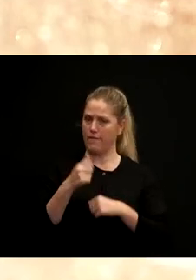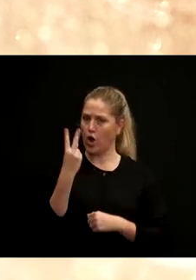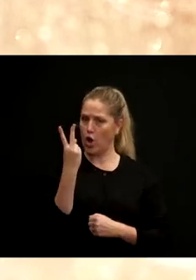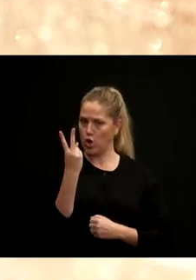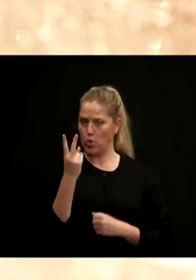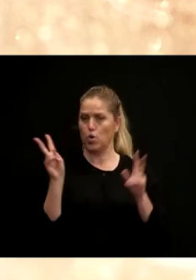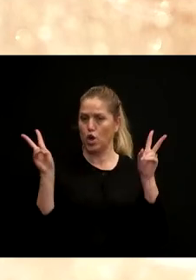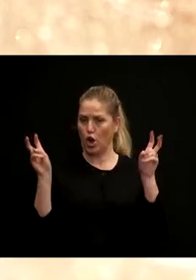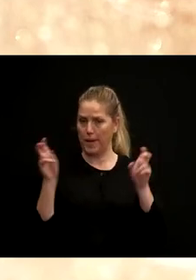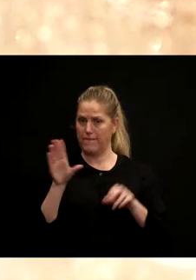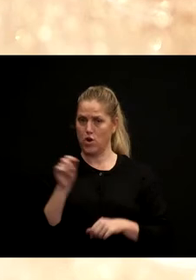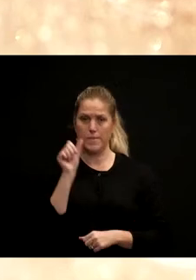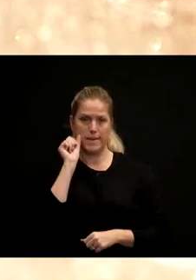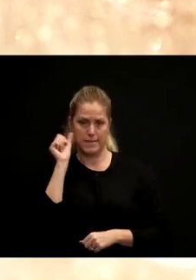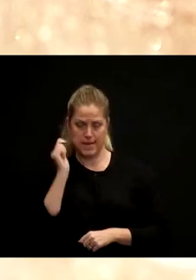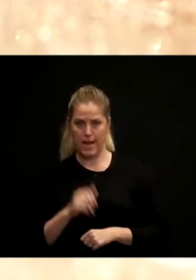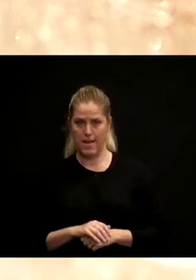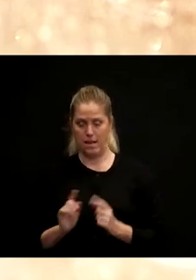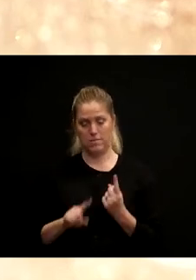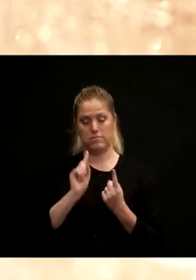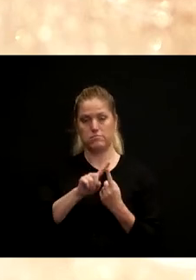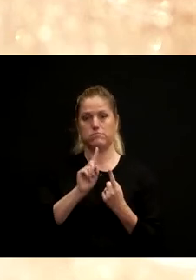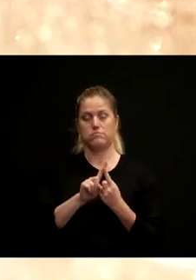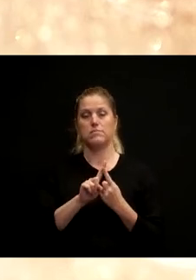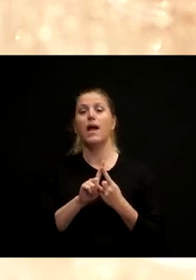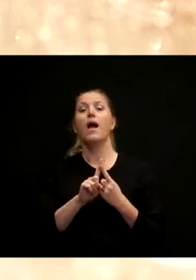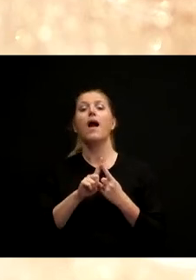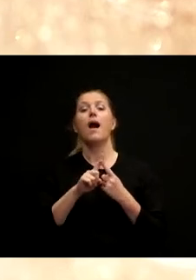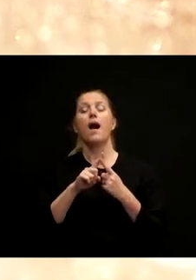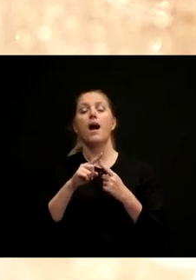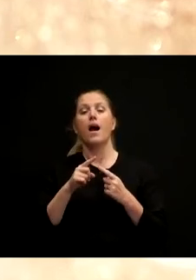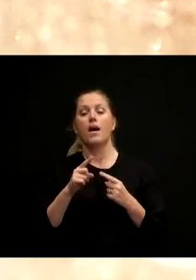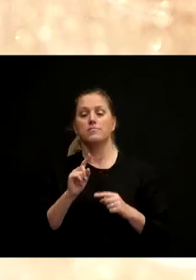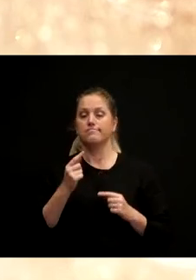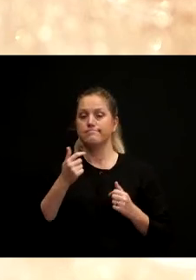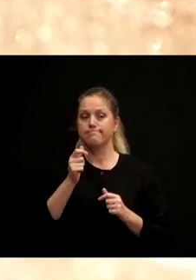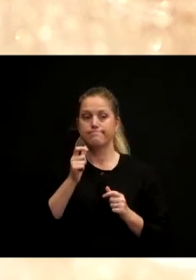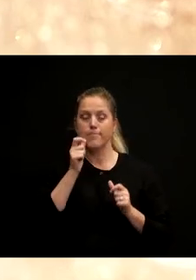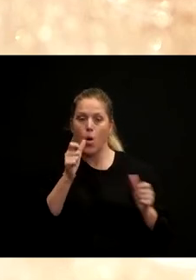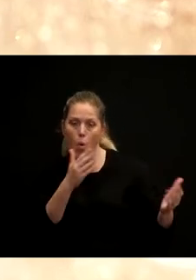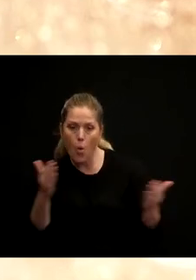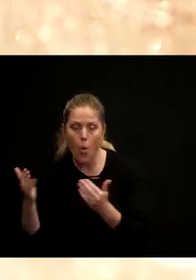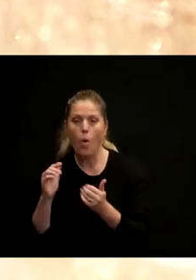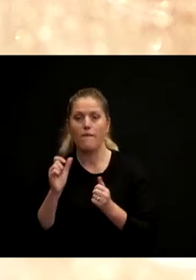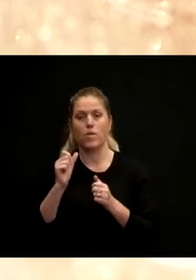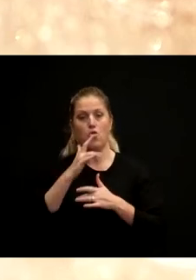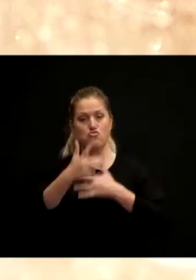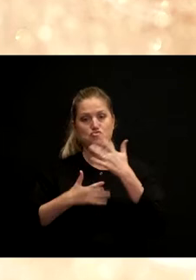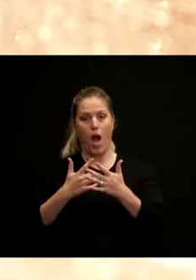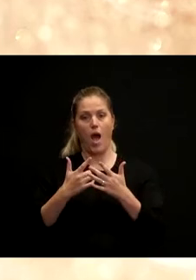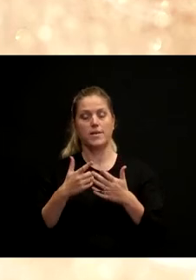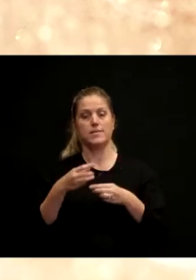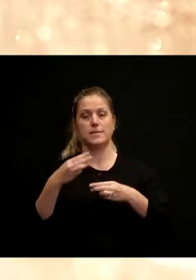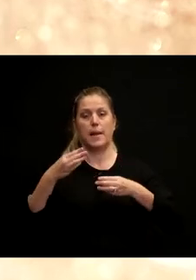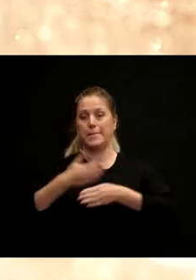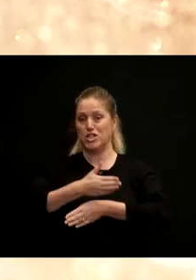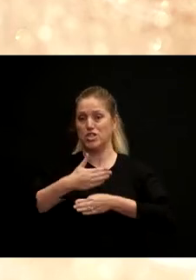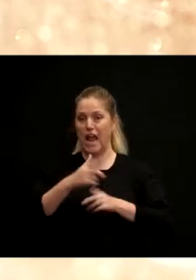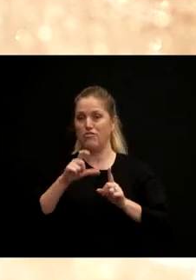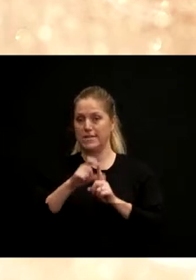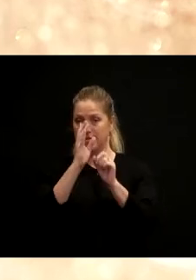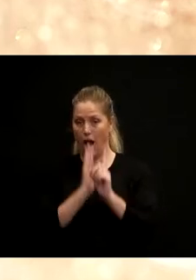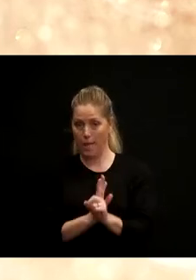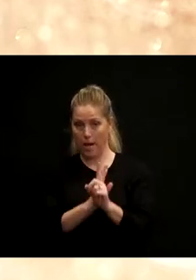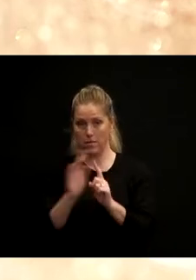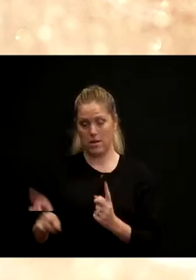was part three, called For Christ Sent Forth as Missionary Disciples, and part four, Witnessing the Equal Dignity of Women